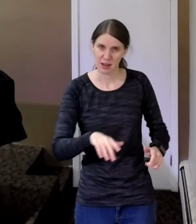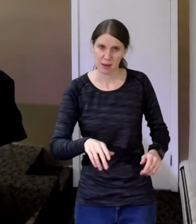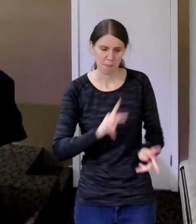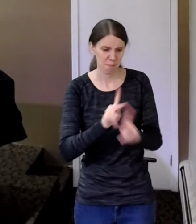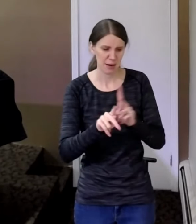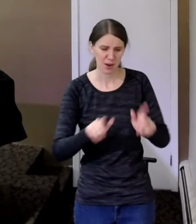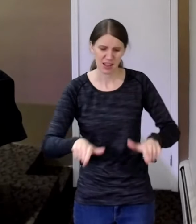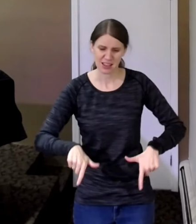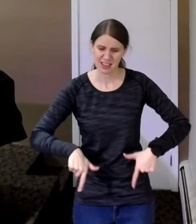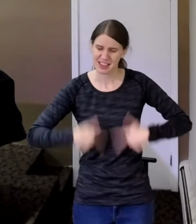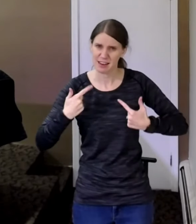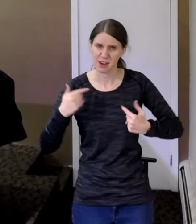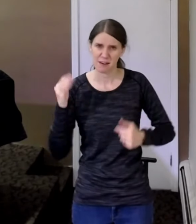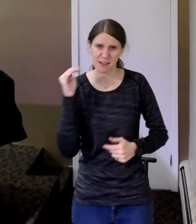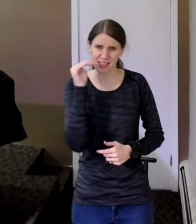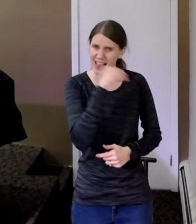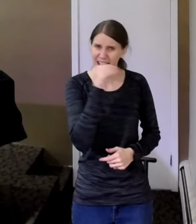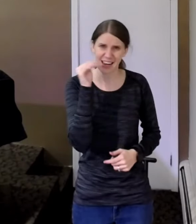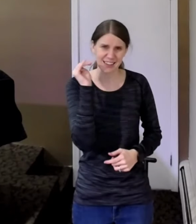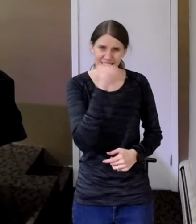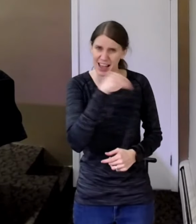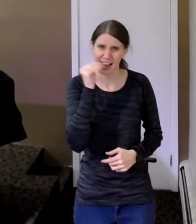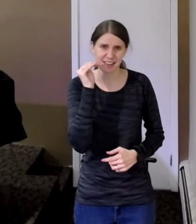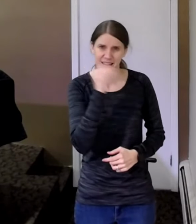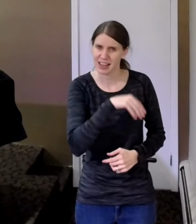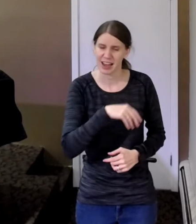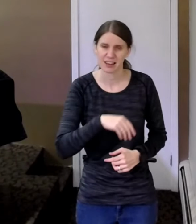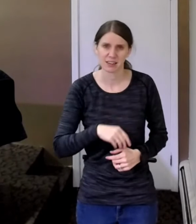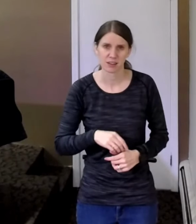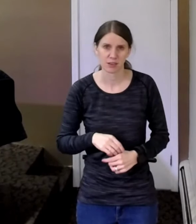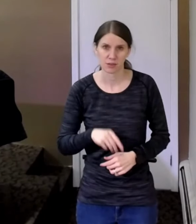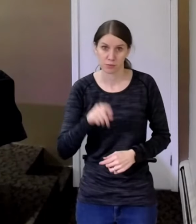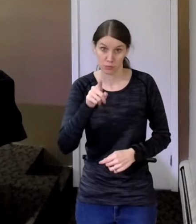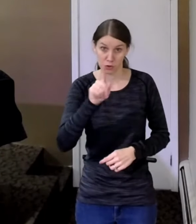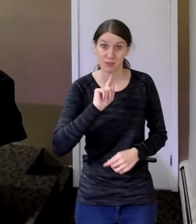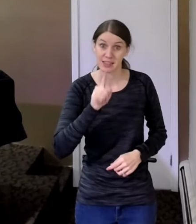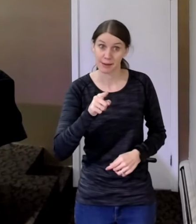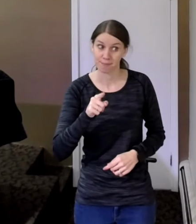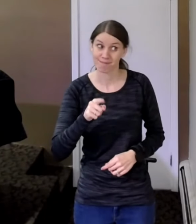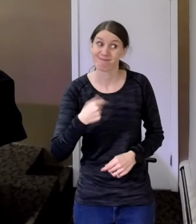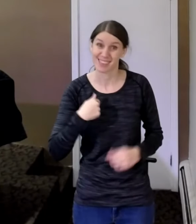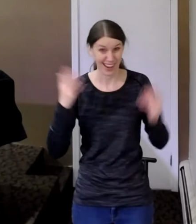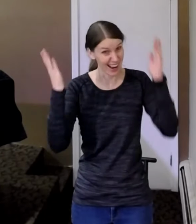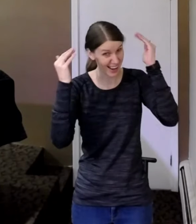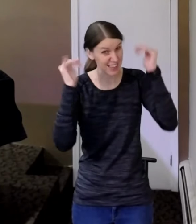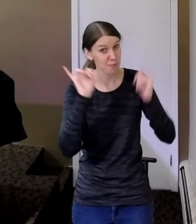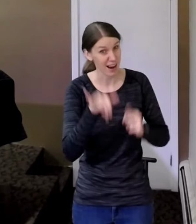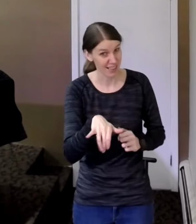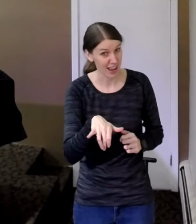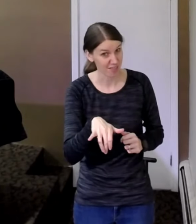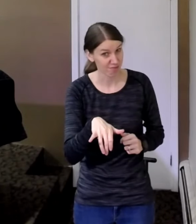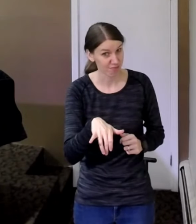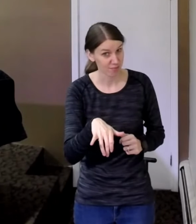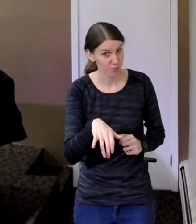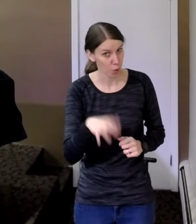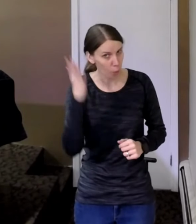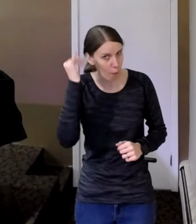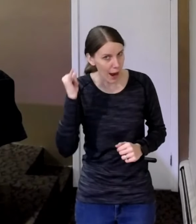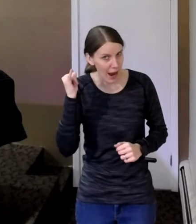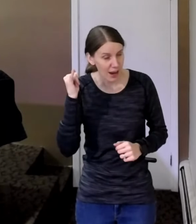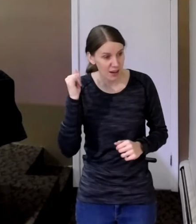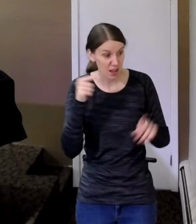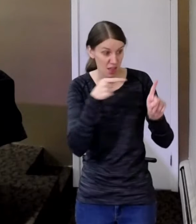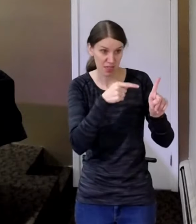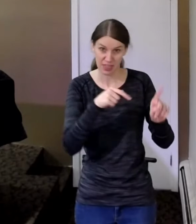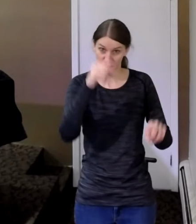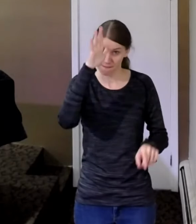and lying to you all the time, you say, I kind of expect that. After all, their father is the father